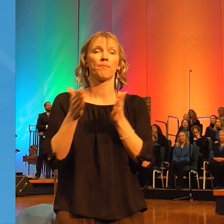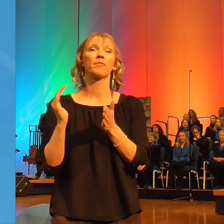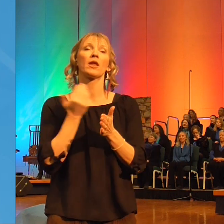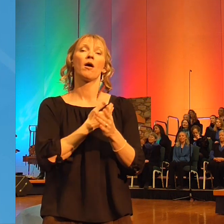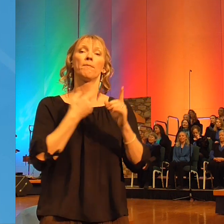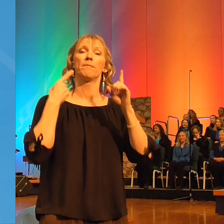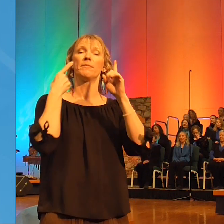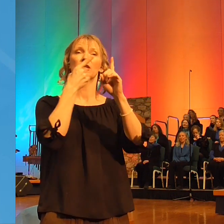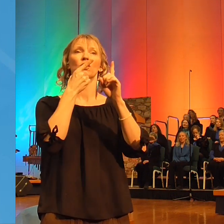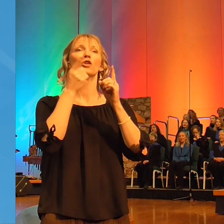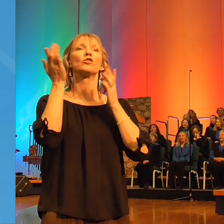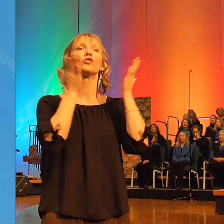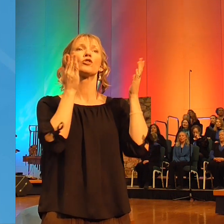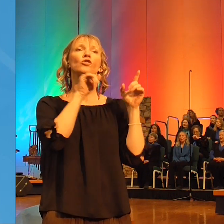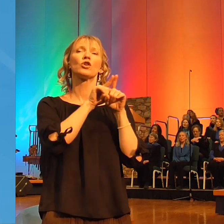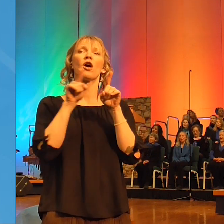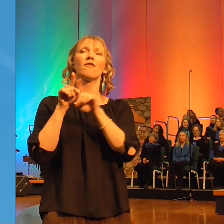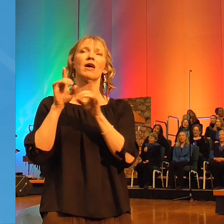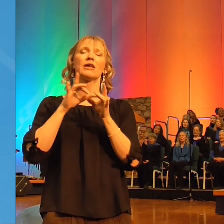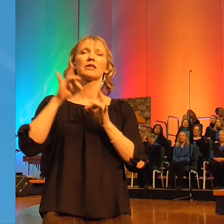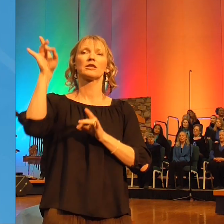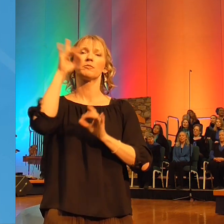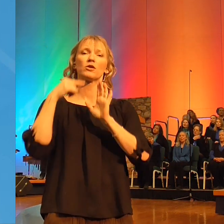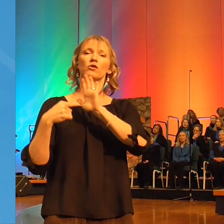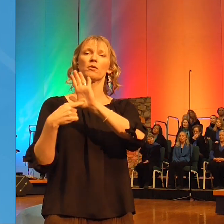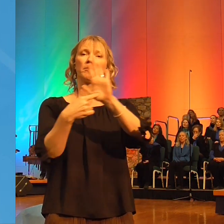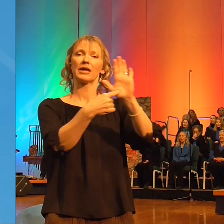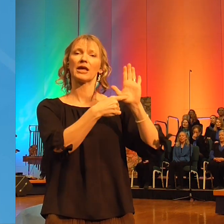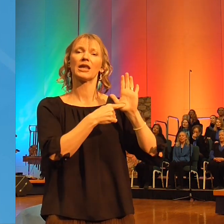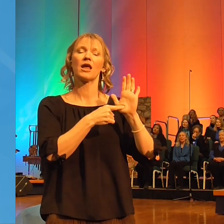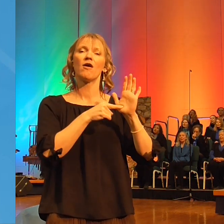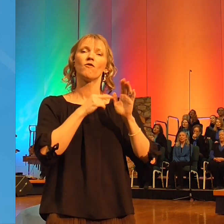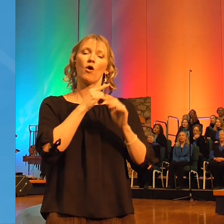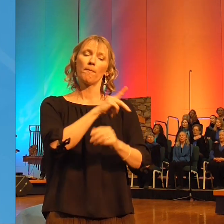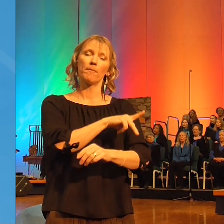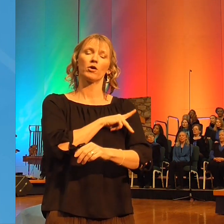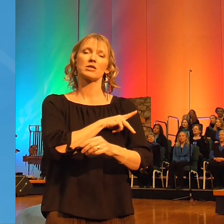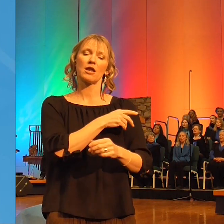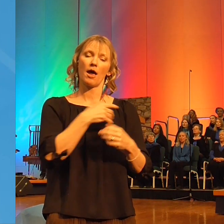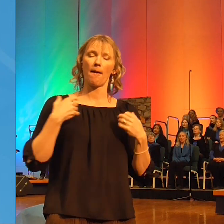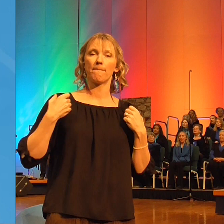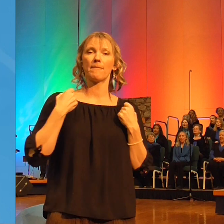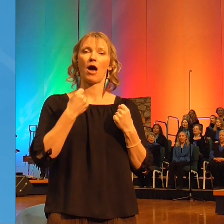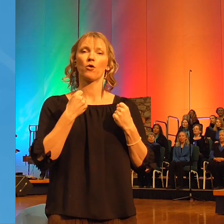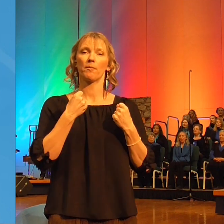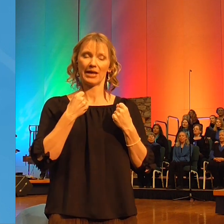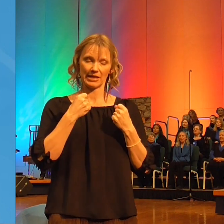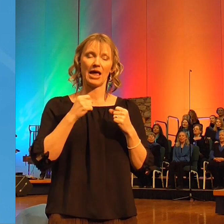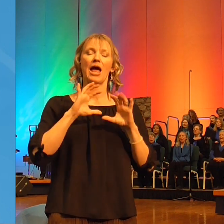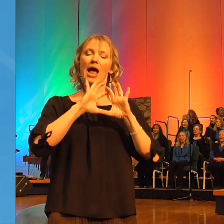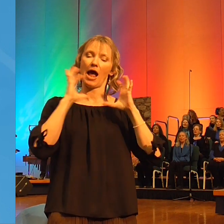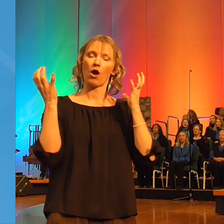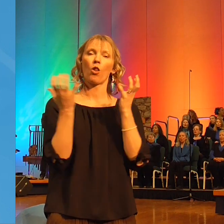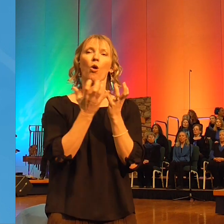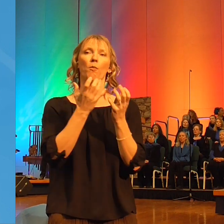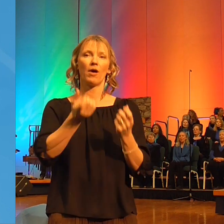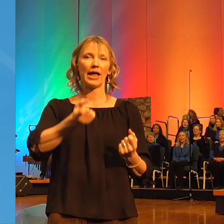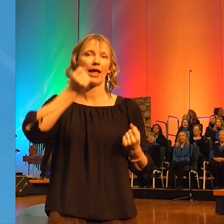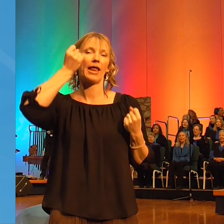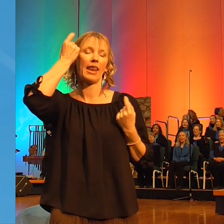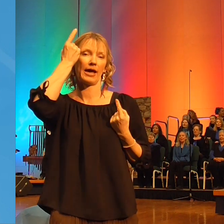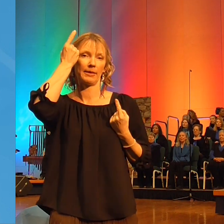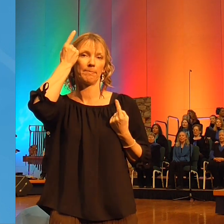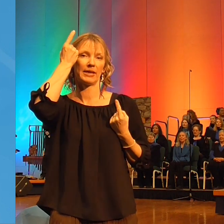all. And our mission, to serve as a spiritual beacon for personal empowerment and